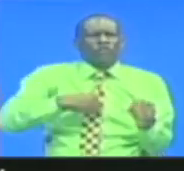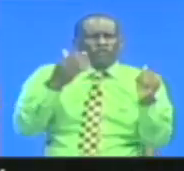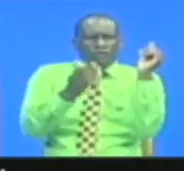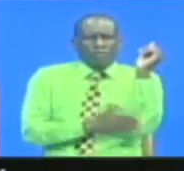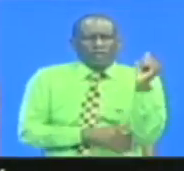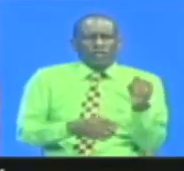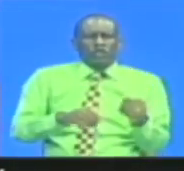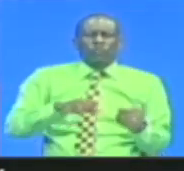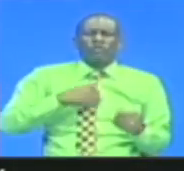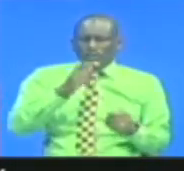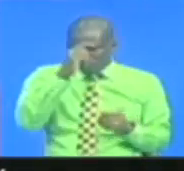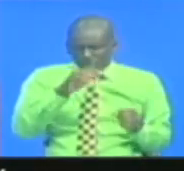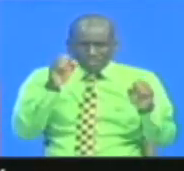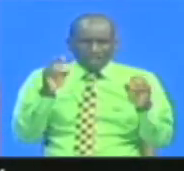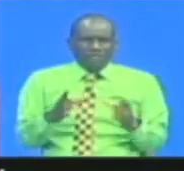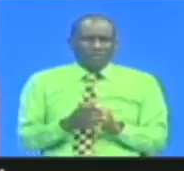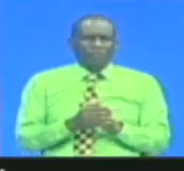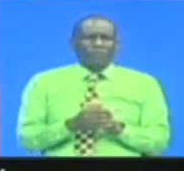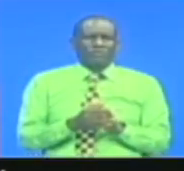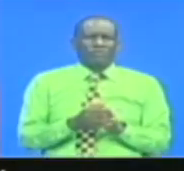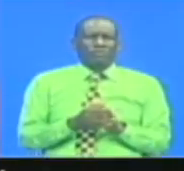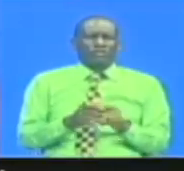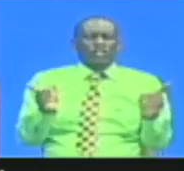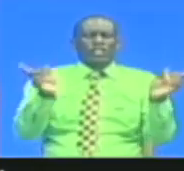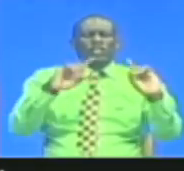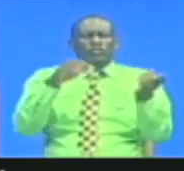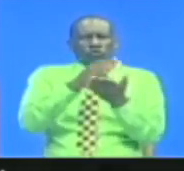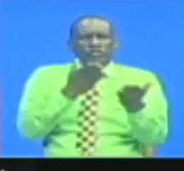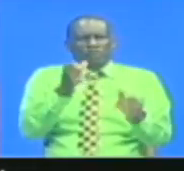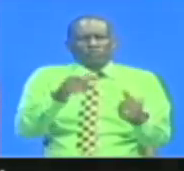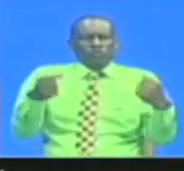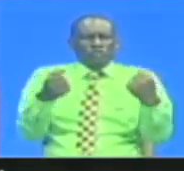disrespected. It's not something that should happen to a national team.